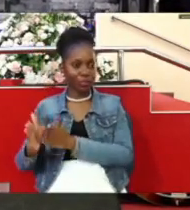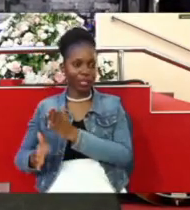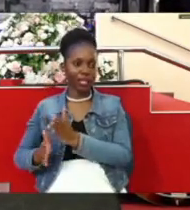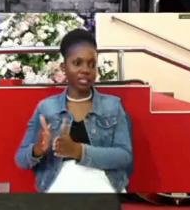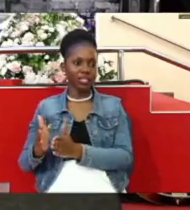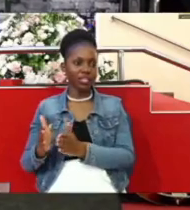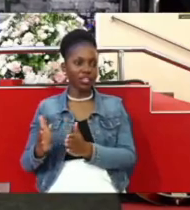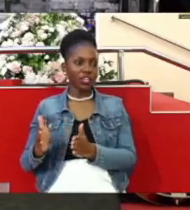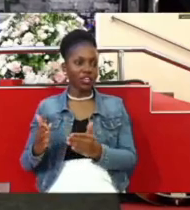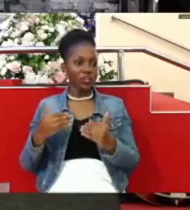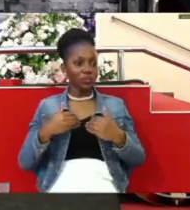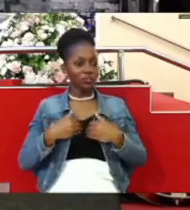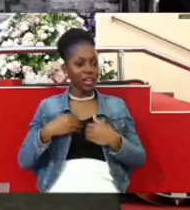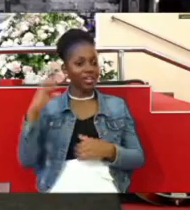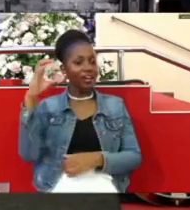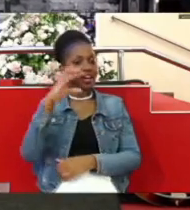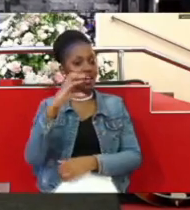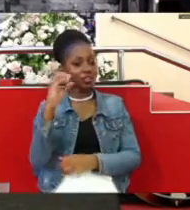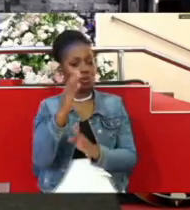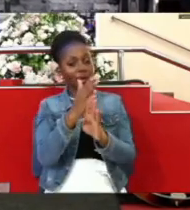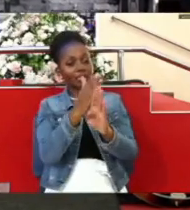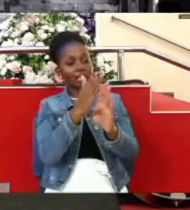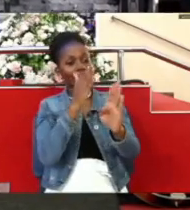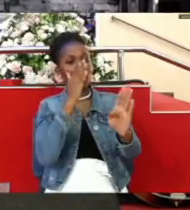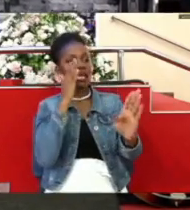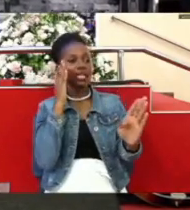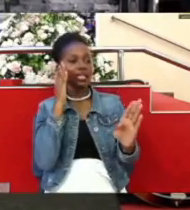you'll find customers who start flocking in.